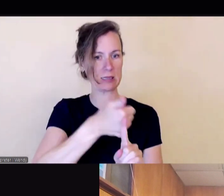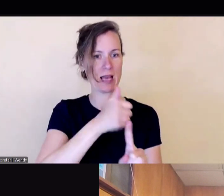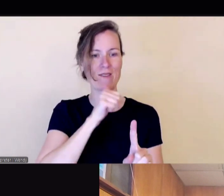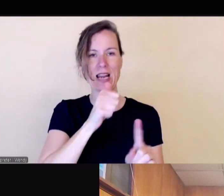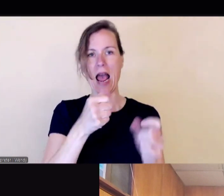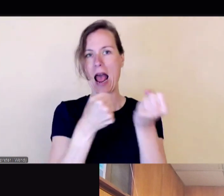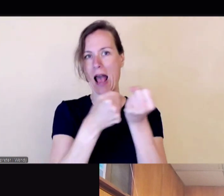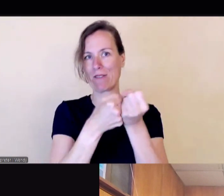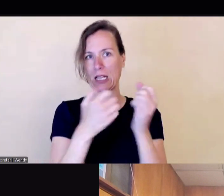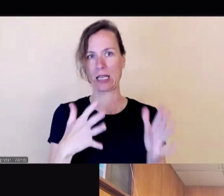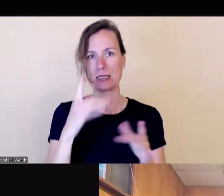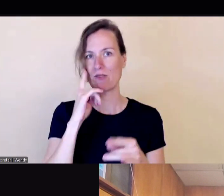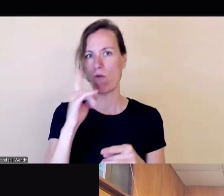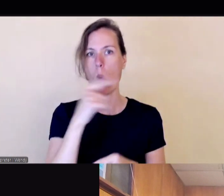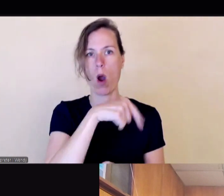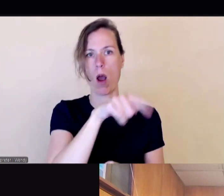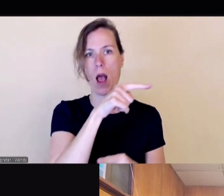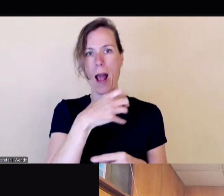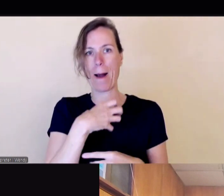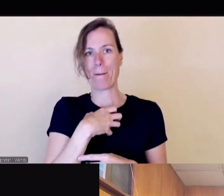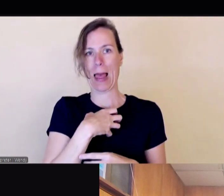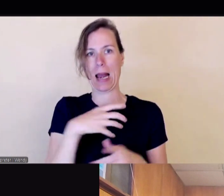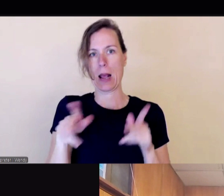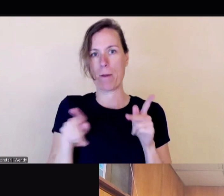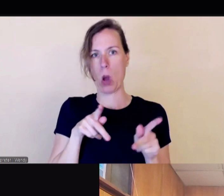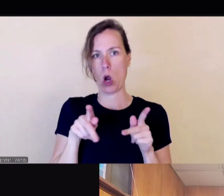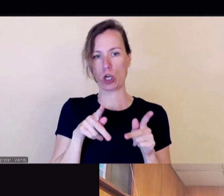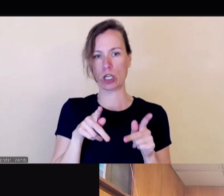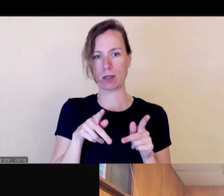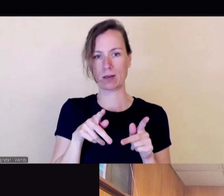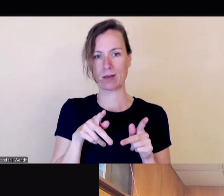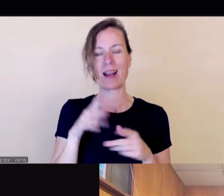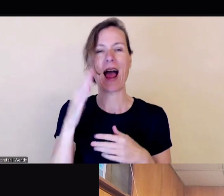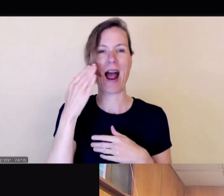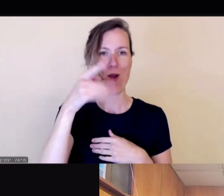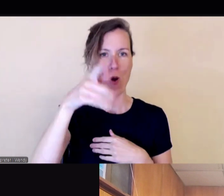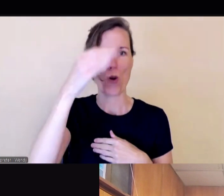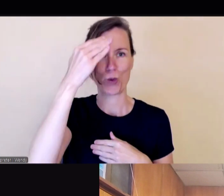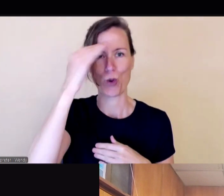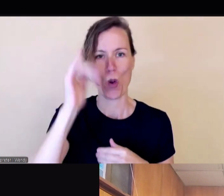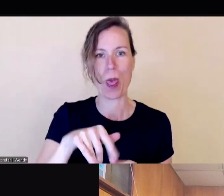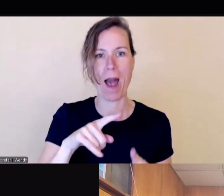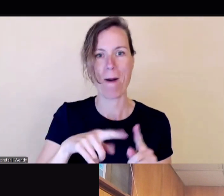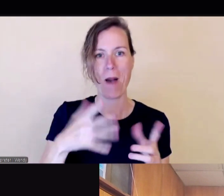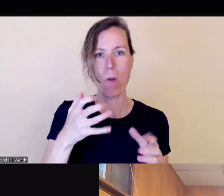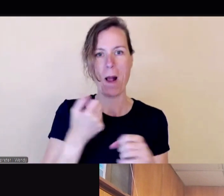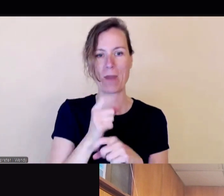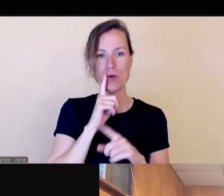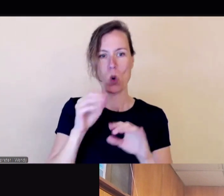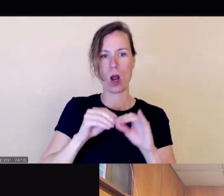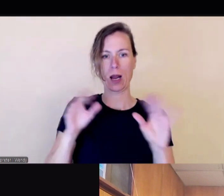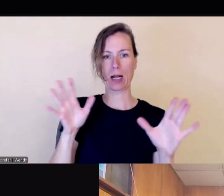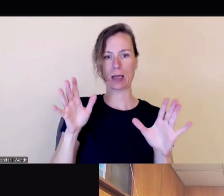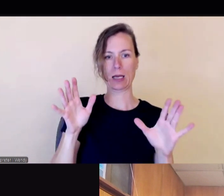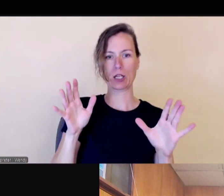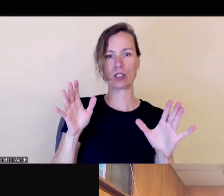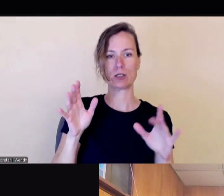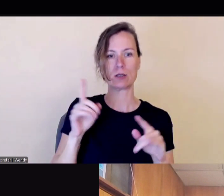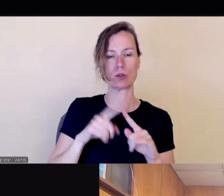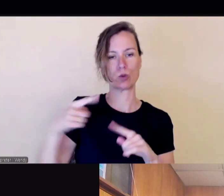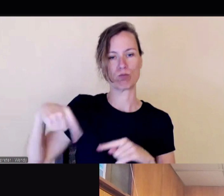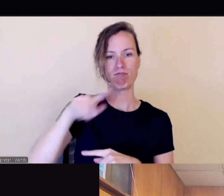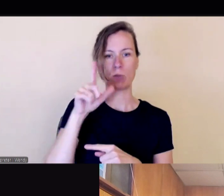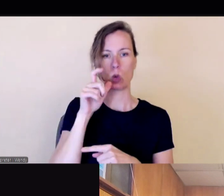complaining party, and I realize you may know this, Ms. Mayor. I just wanted for those listening to be clear about that function. But what they're doing is they're acting